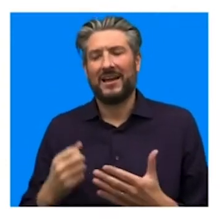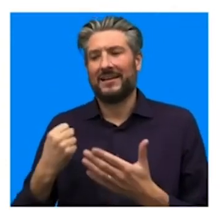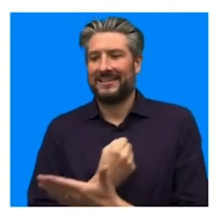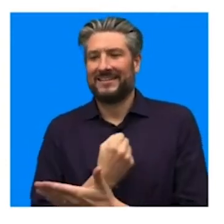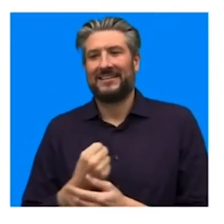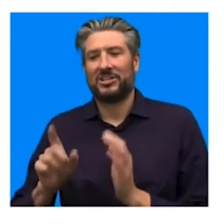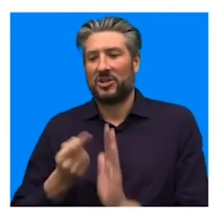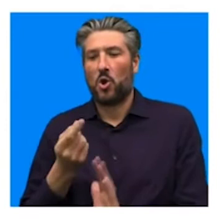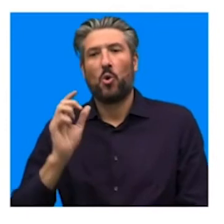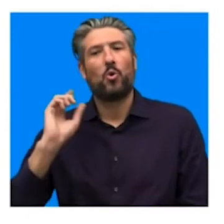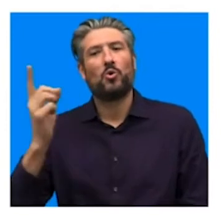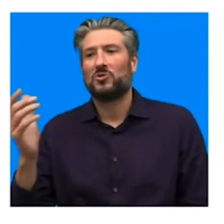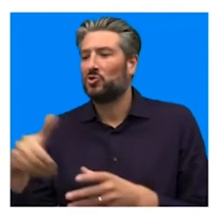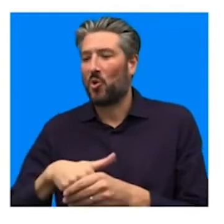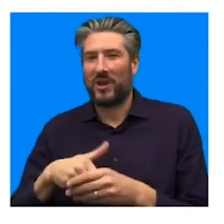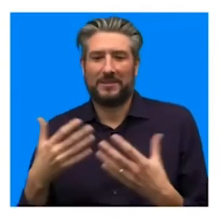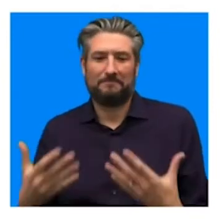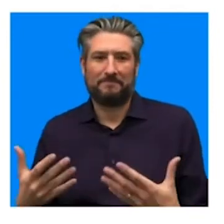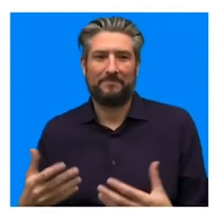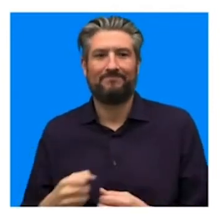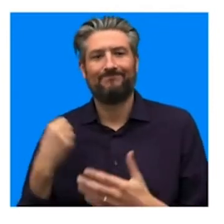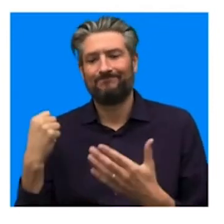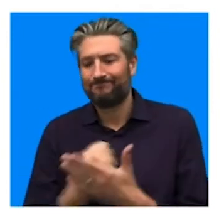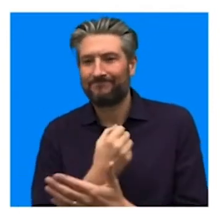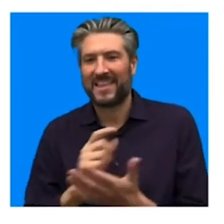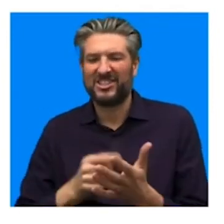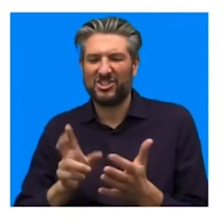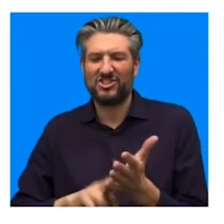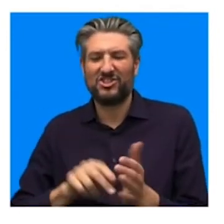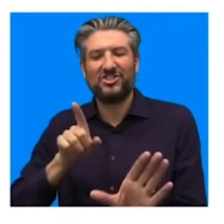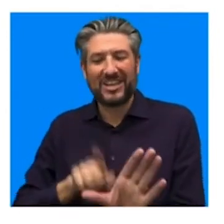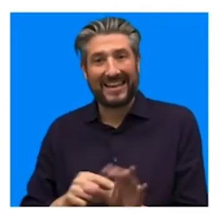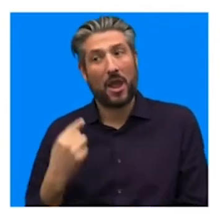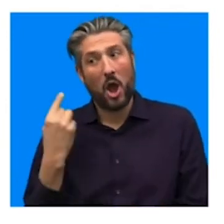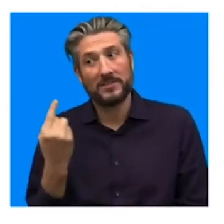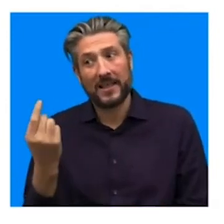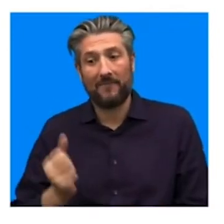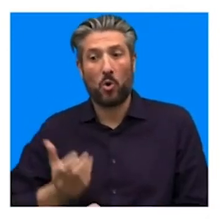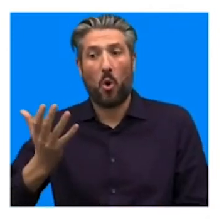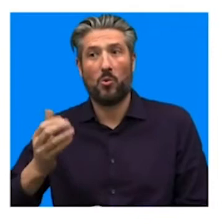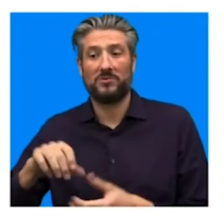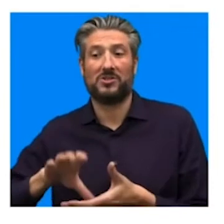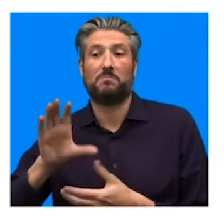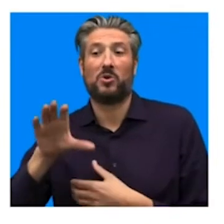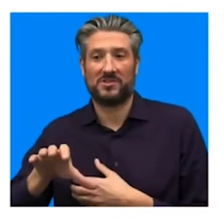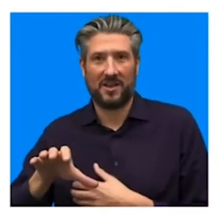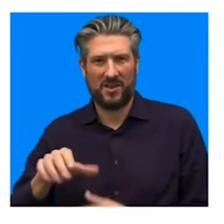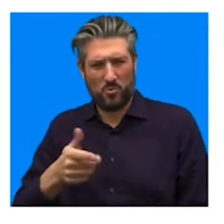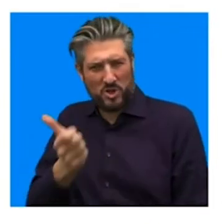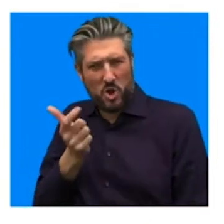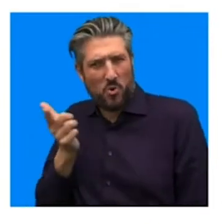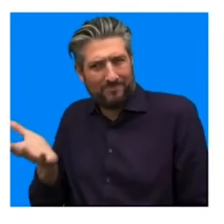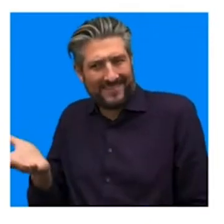well as being a gold sponsor, Jenny's obviously one of the members of the family that we all know and recognise. So we're going to play her